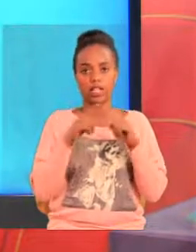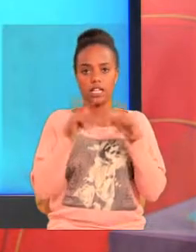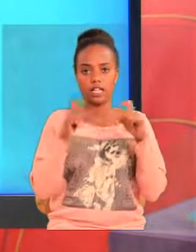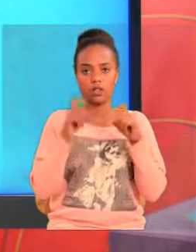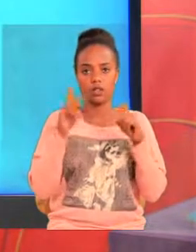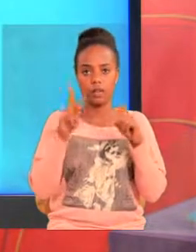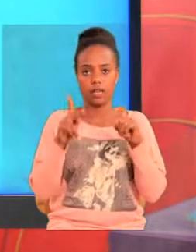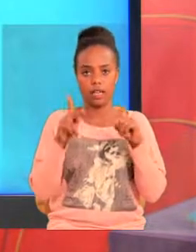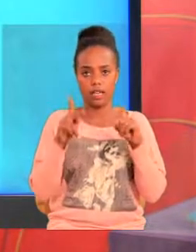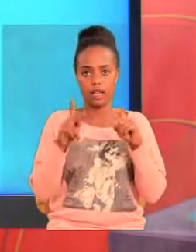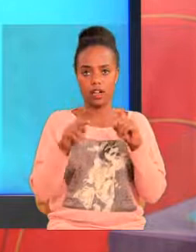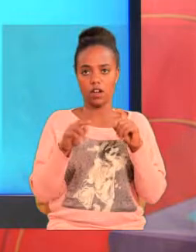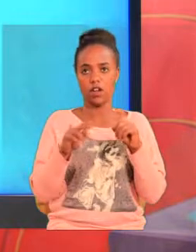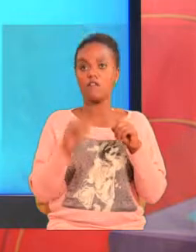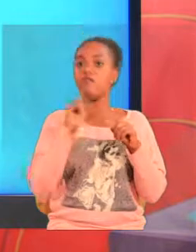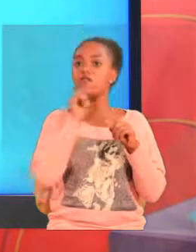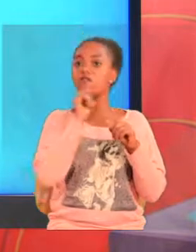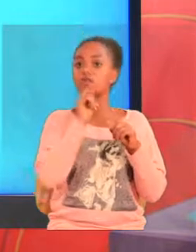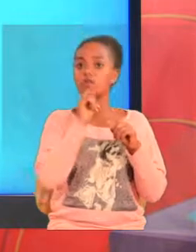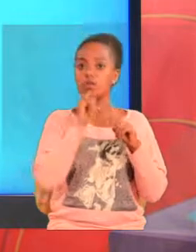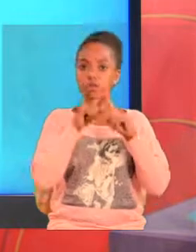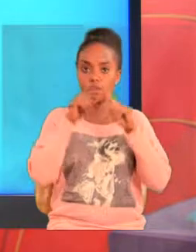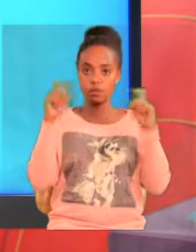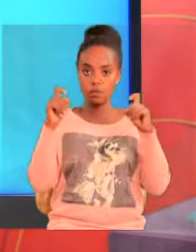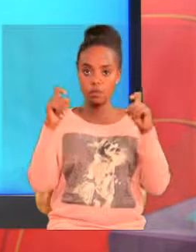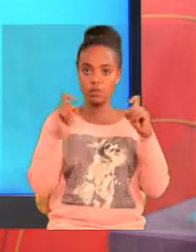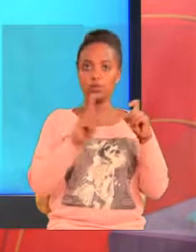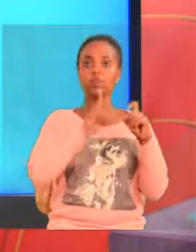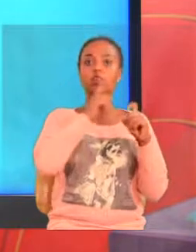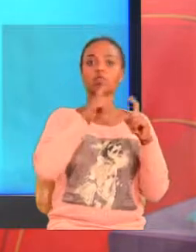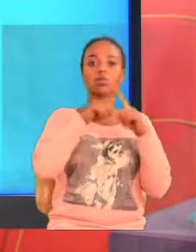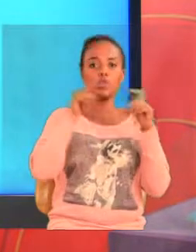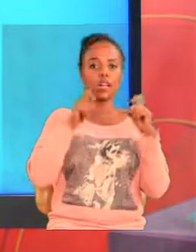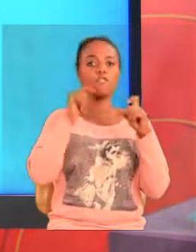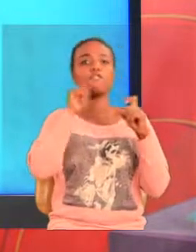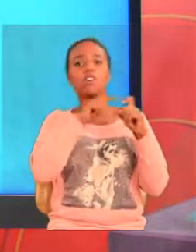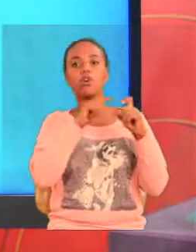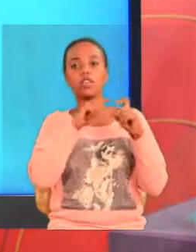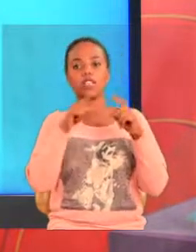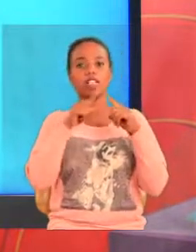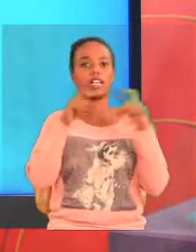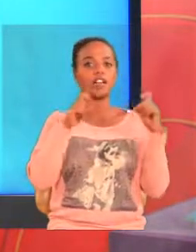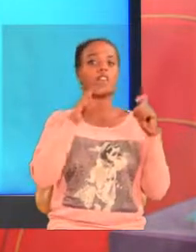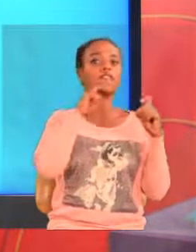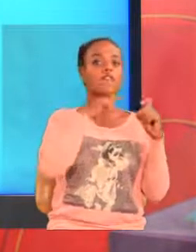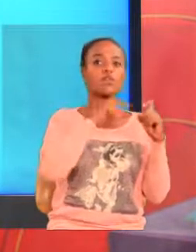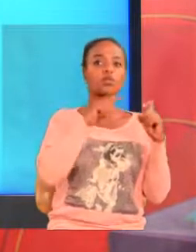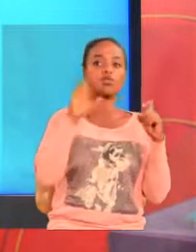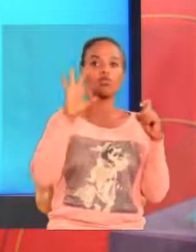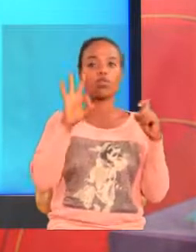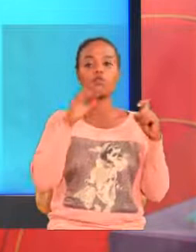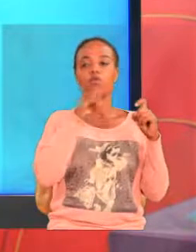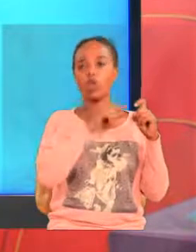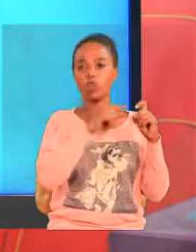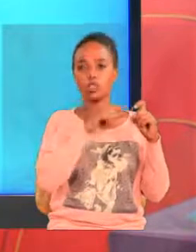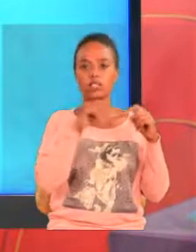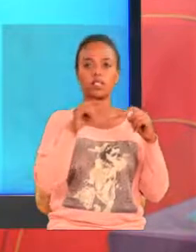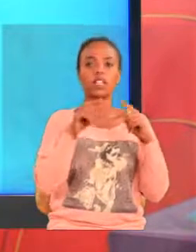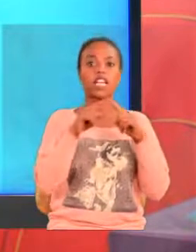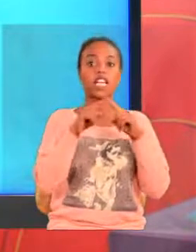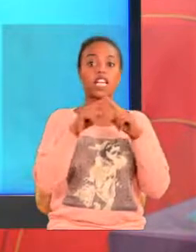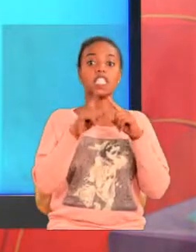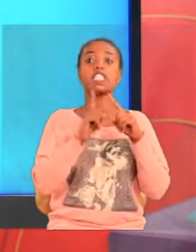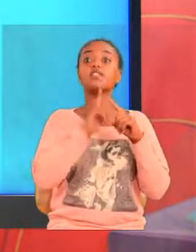Negation of P, it is false here. Negation of true. Negation of true is false here. Negation of false,